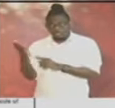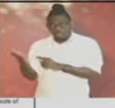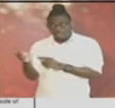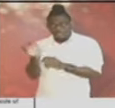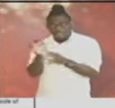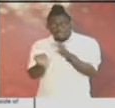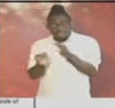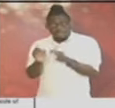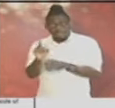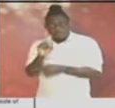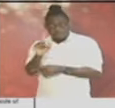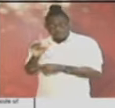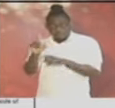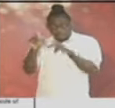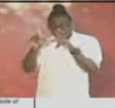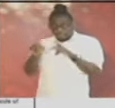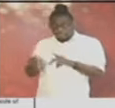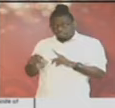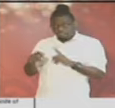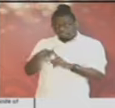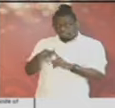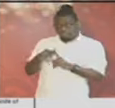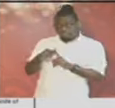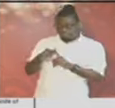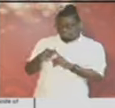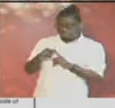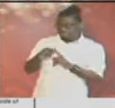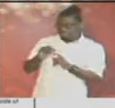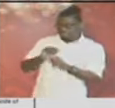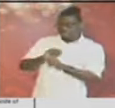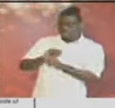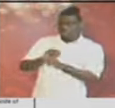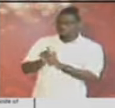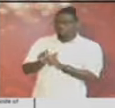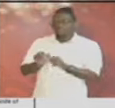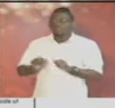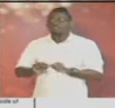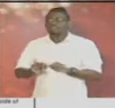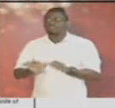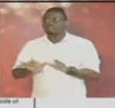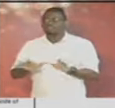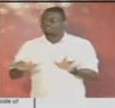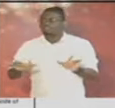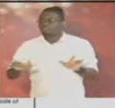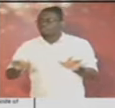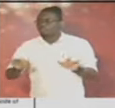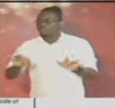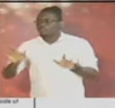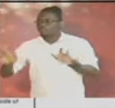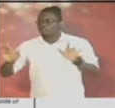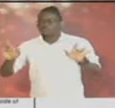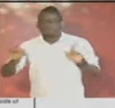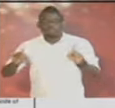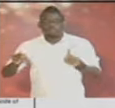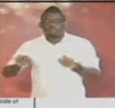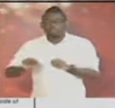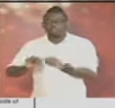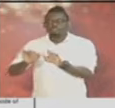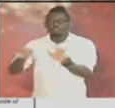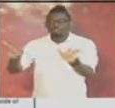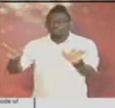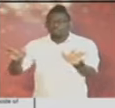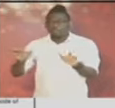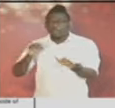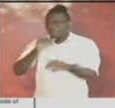can infect. Now, this is not the sum total of all the contacts that would have been exposed by